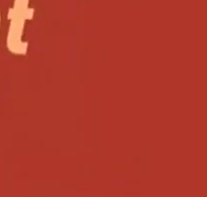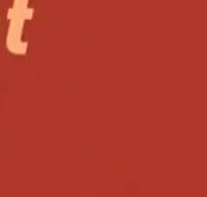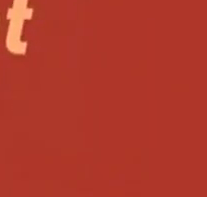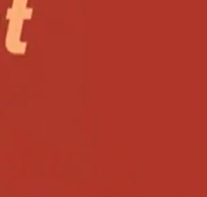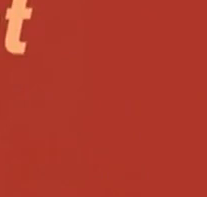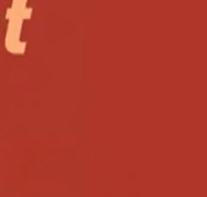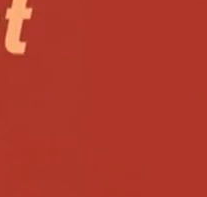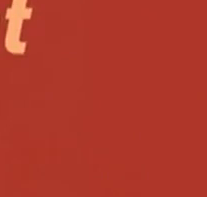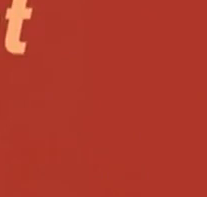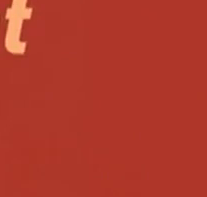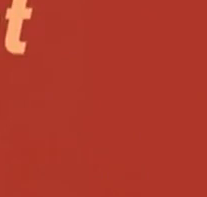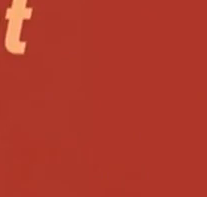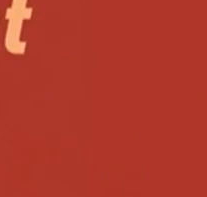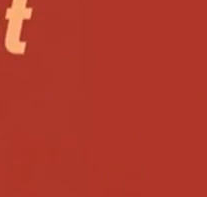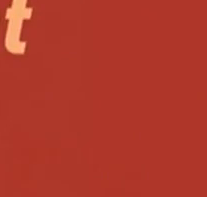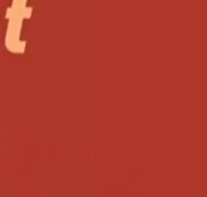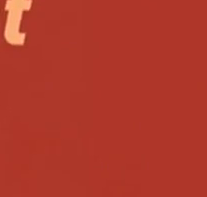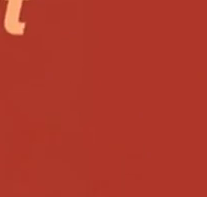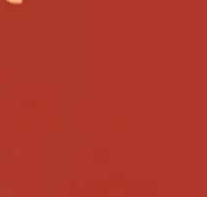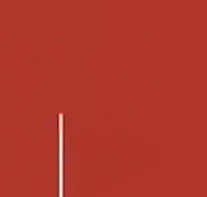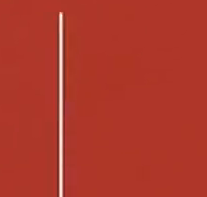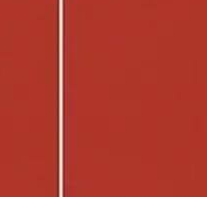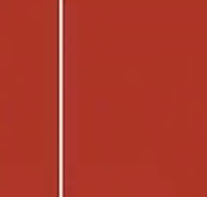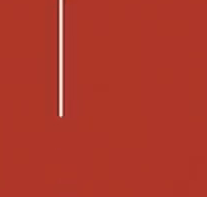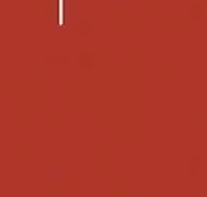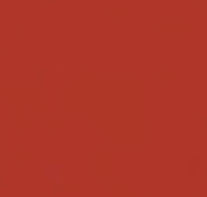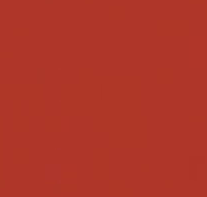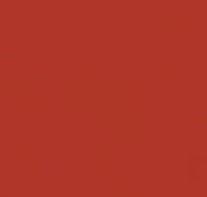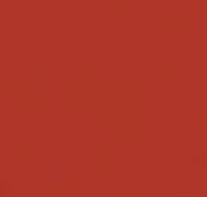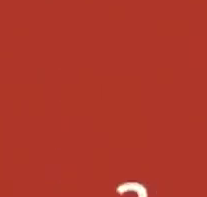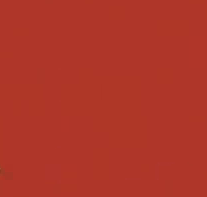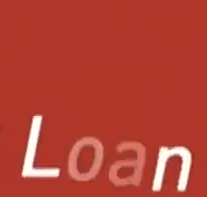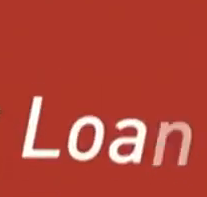Equity Till number, you now qualify for a merchant loan. Simply dial